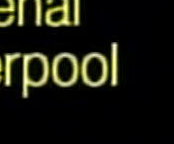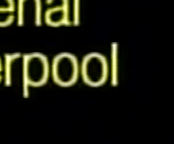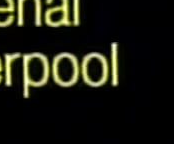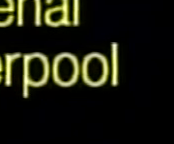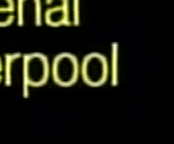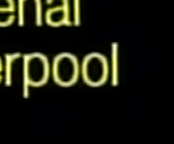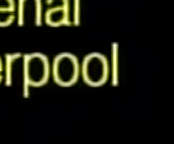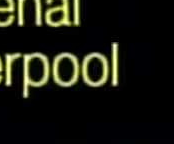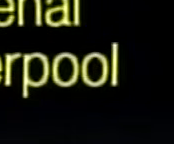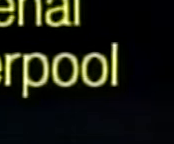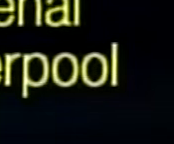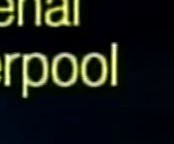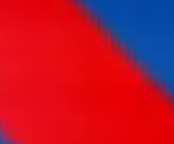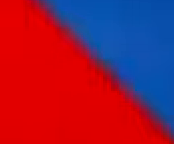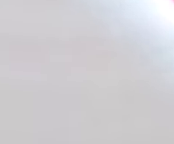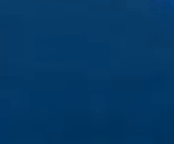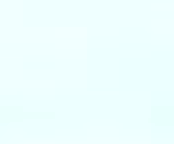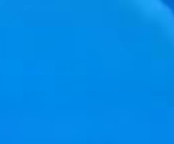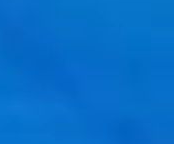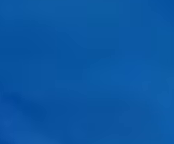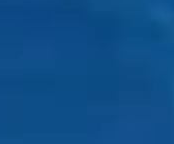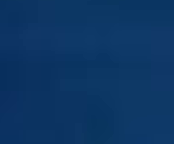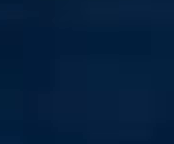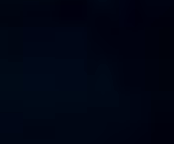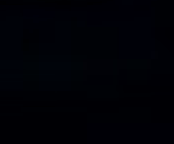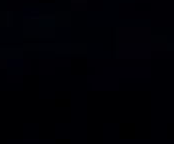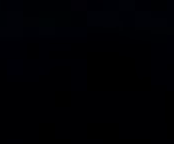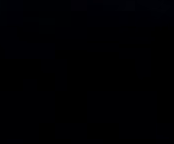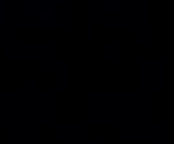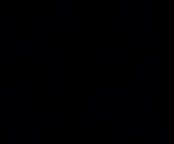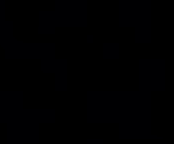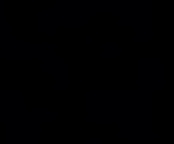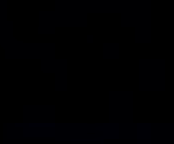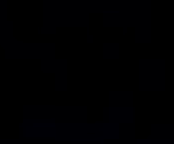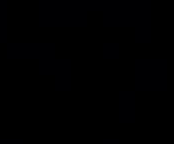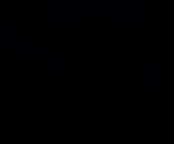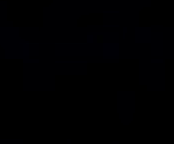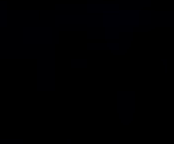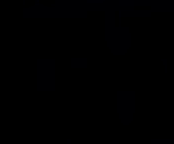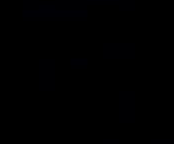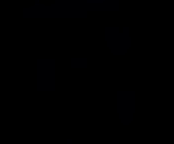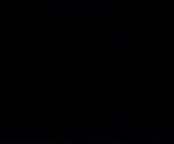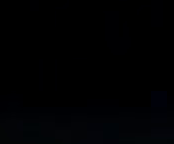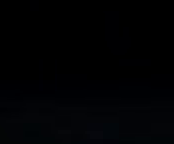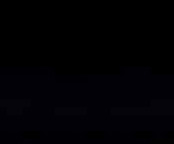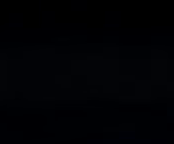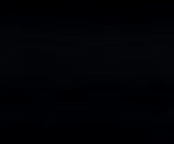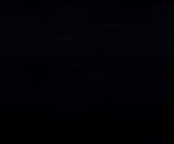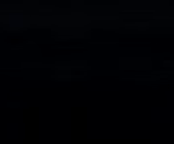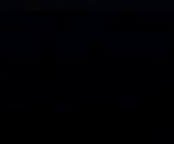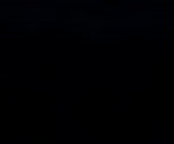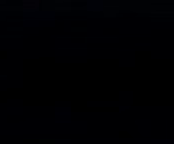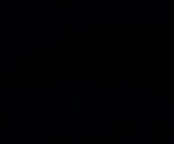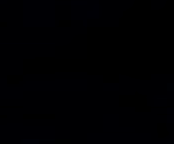having tied with Manchester City, who are going to be taking Liverpool in a tie that either of those sides is going to emerge